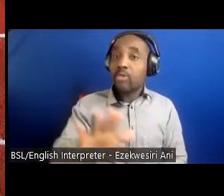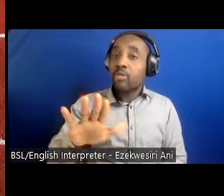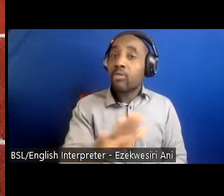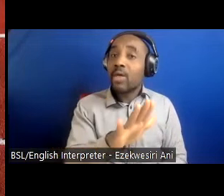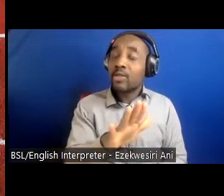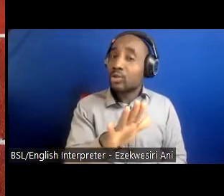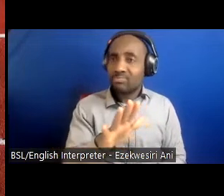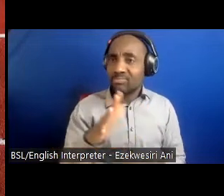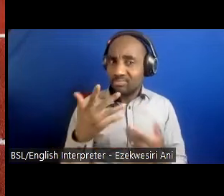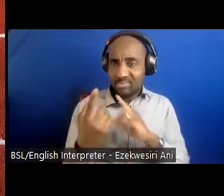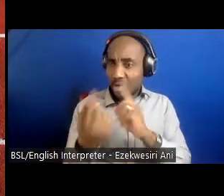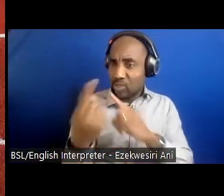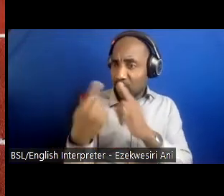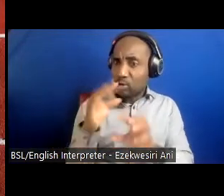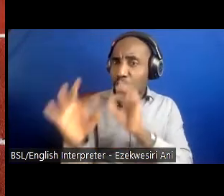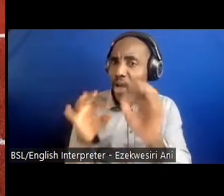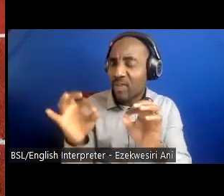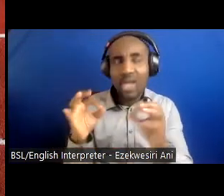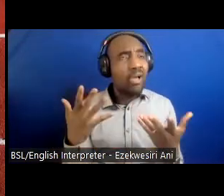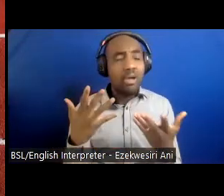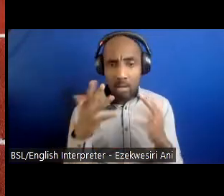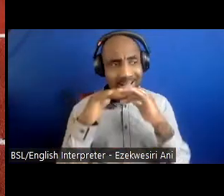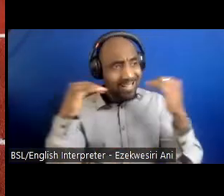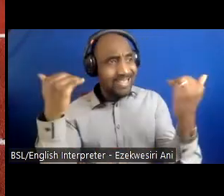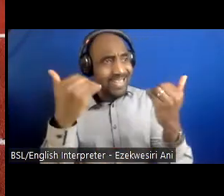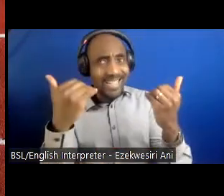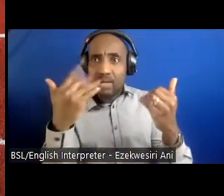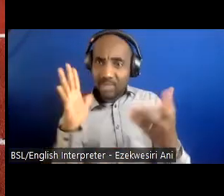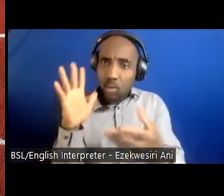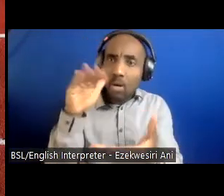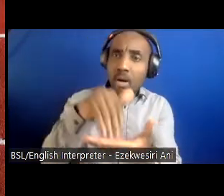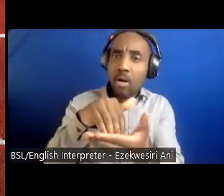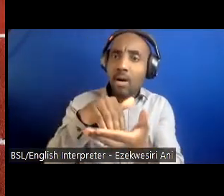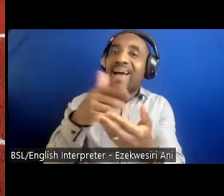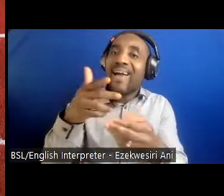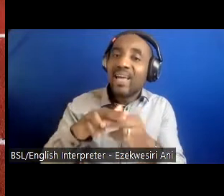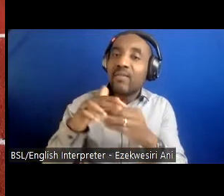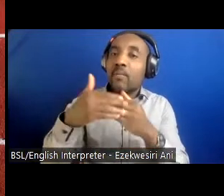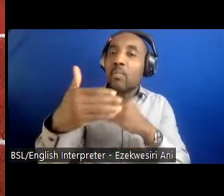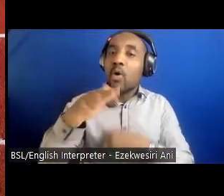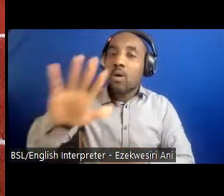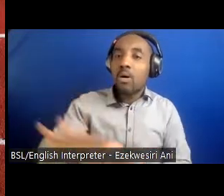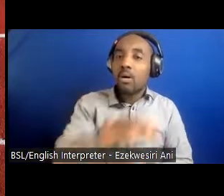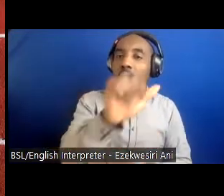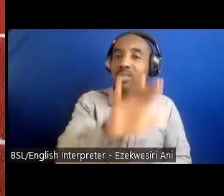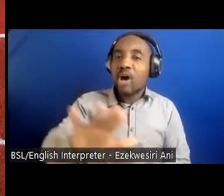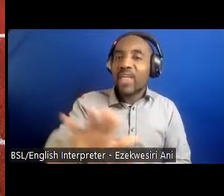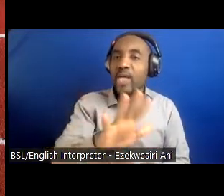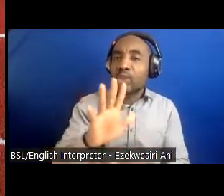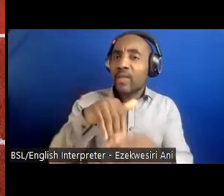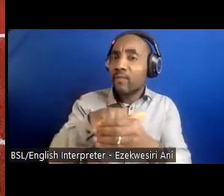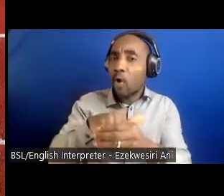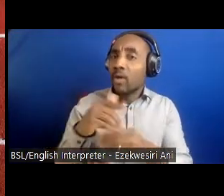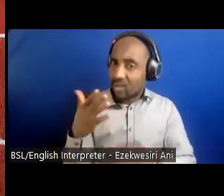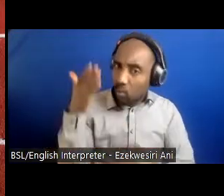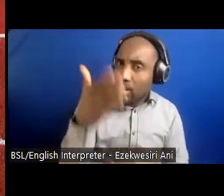service users would attend more stadium sport as spectators if there was more South Asian representation. And over